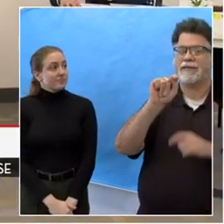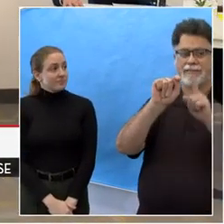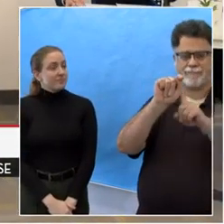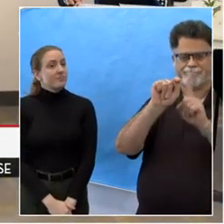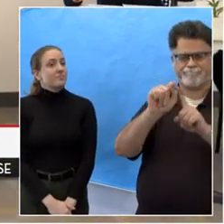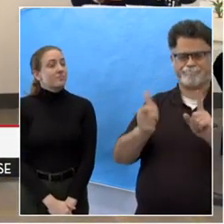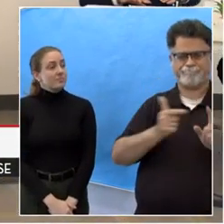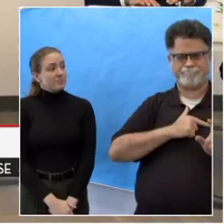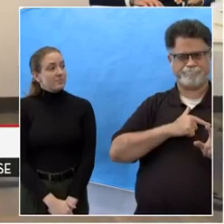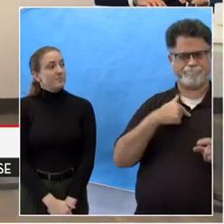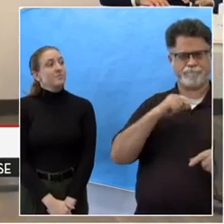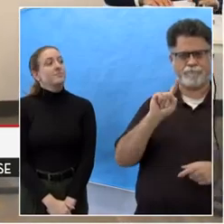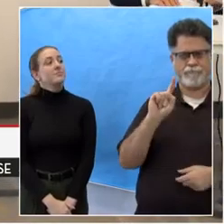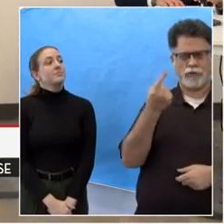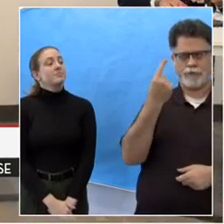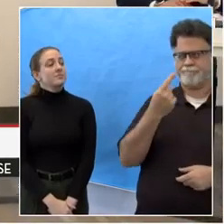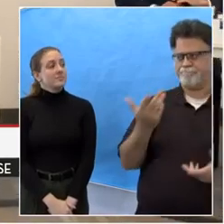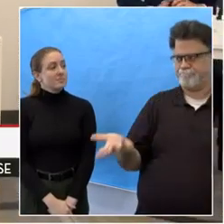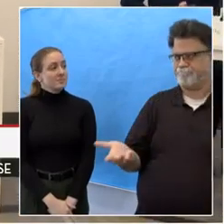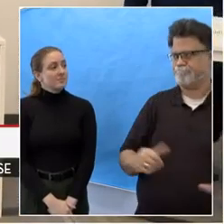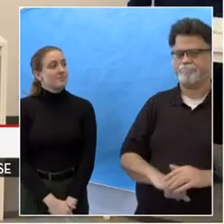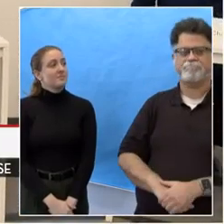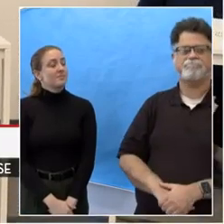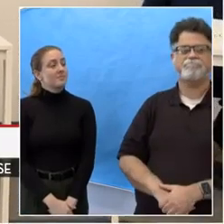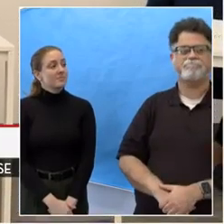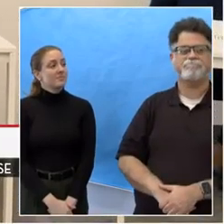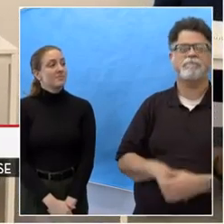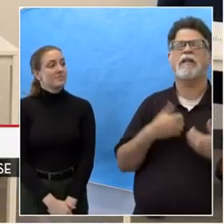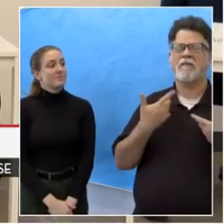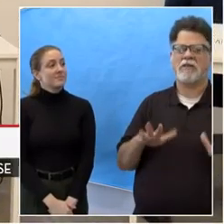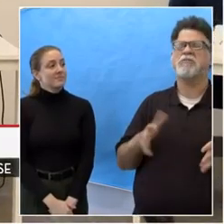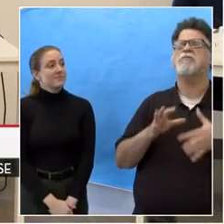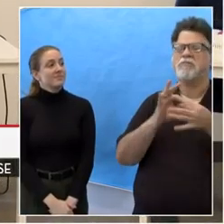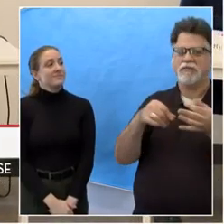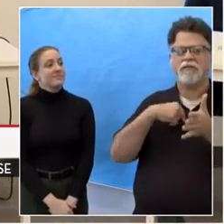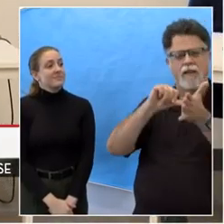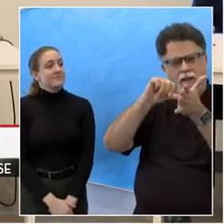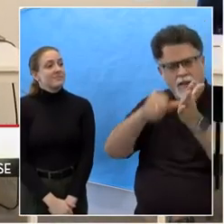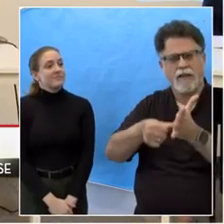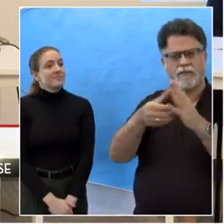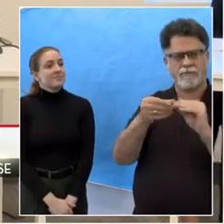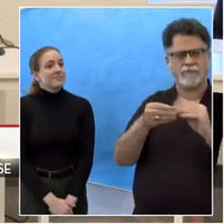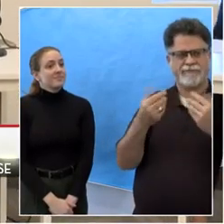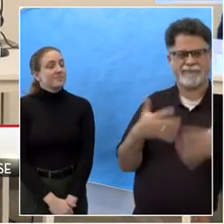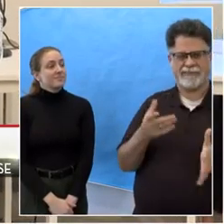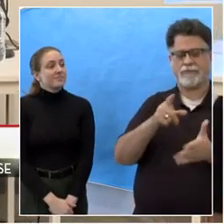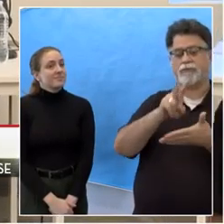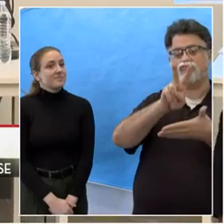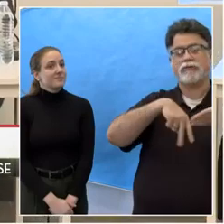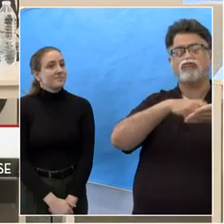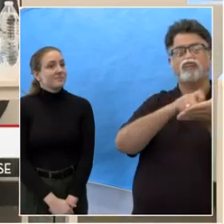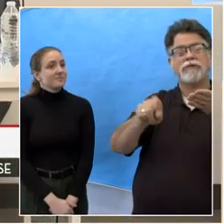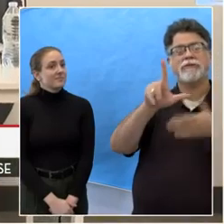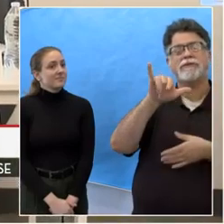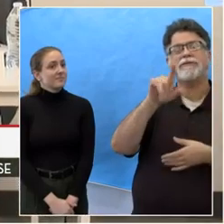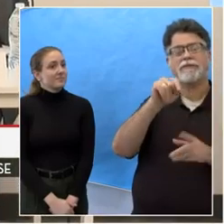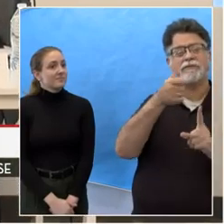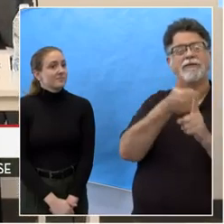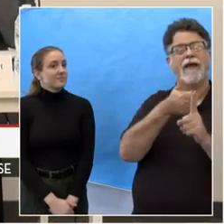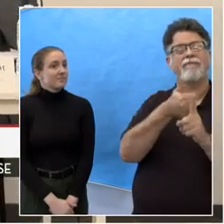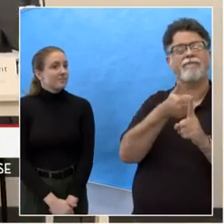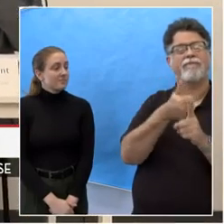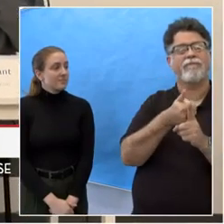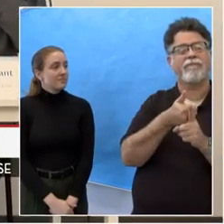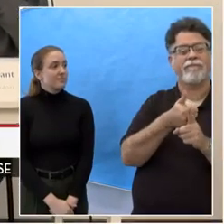I said it earlier, literacy truly is life. I talk often about being a first-generation college